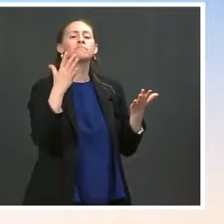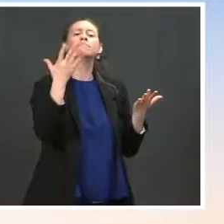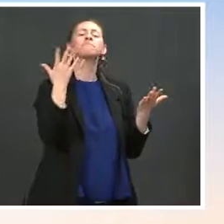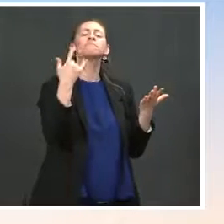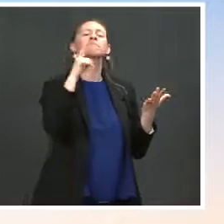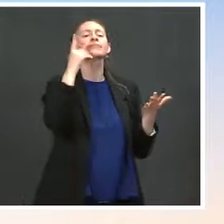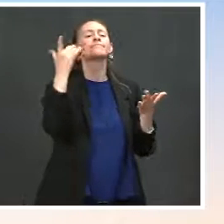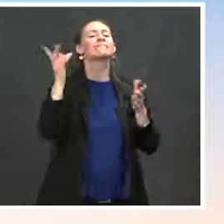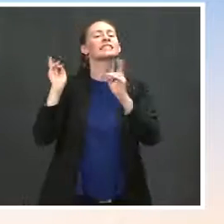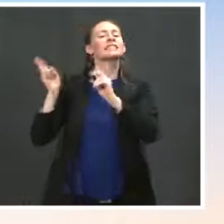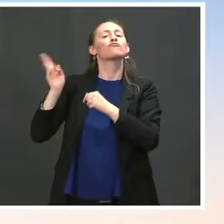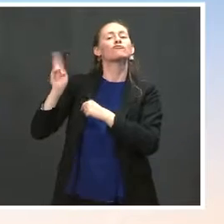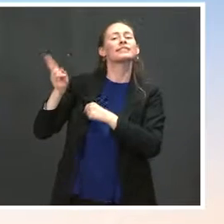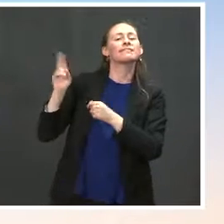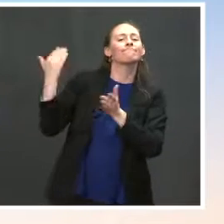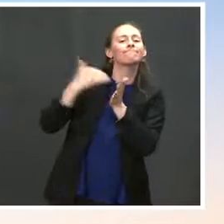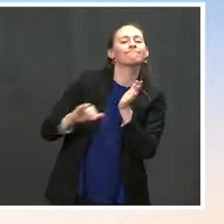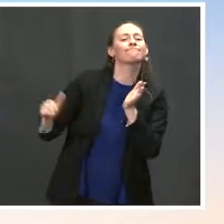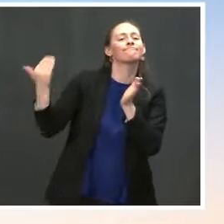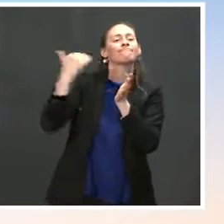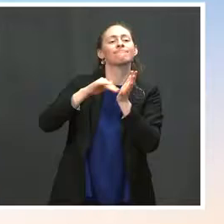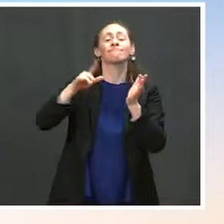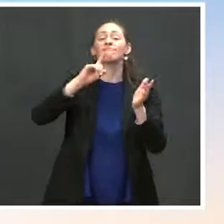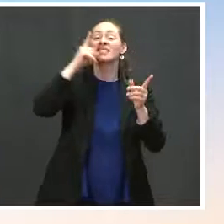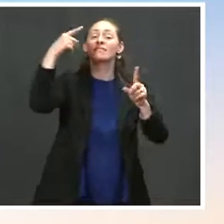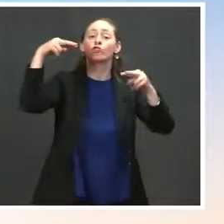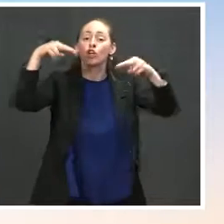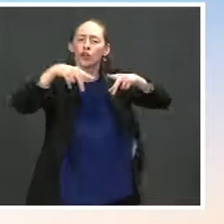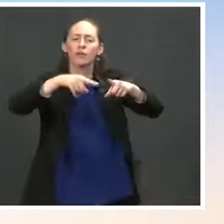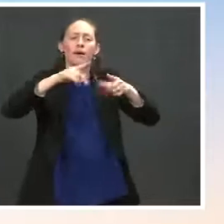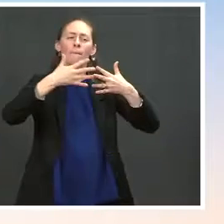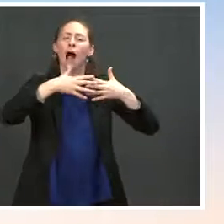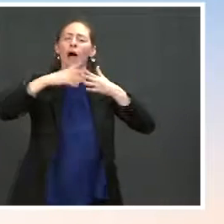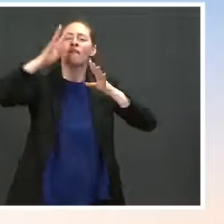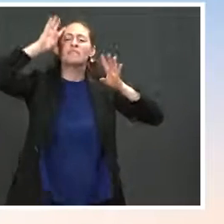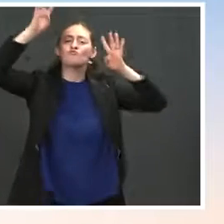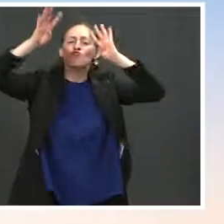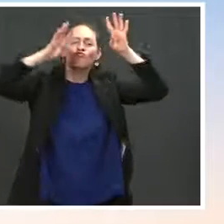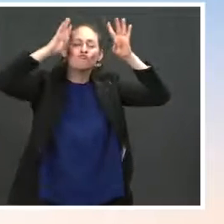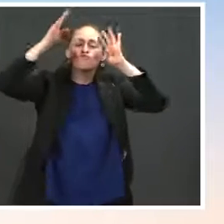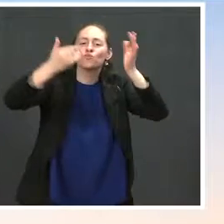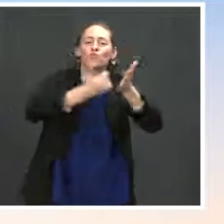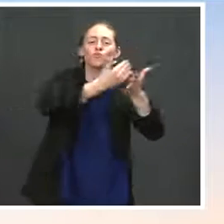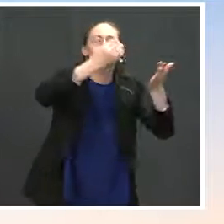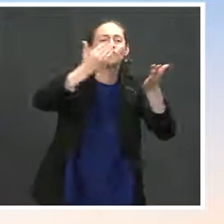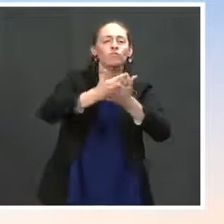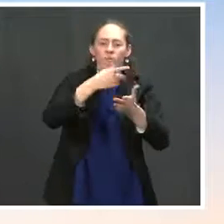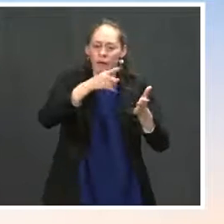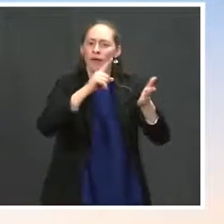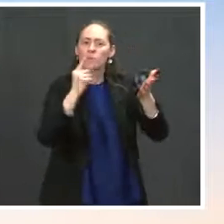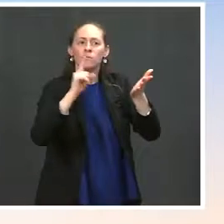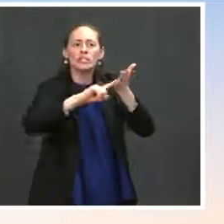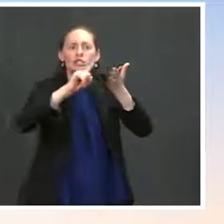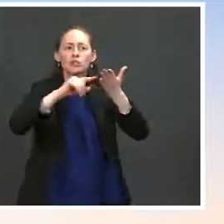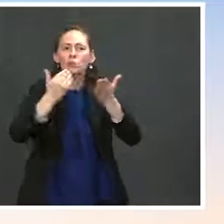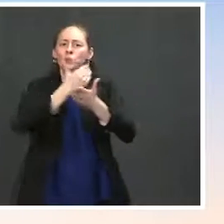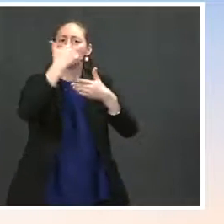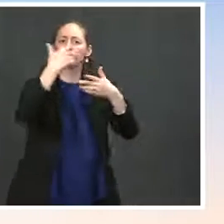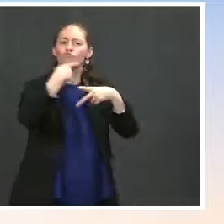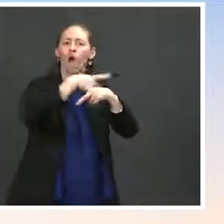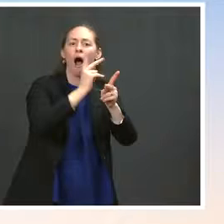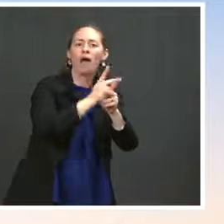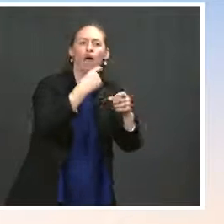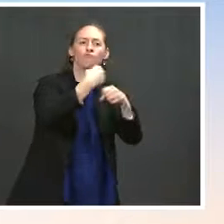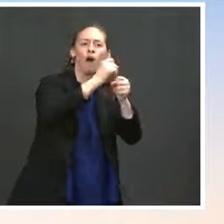periods when in America we innovate and we do the R&D and we come up with a new product of some kind or